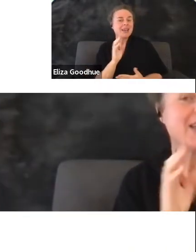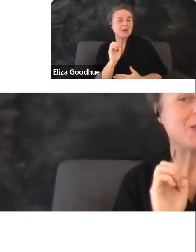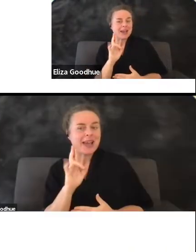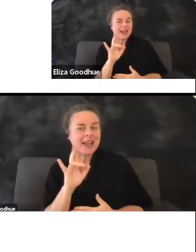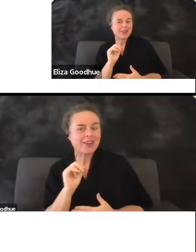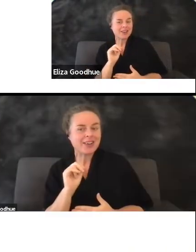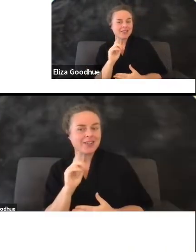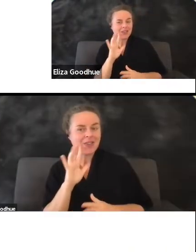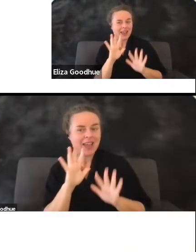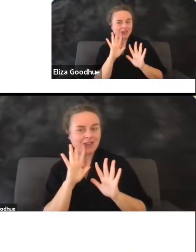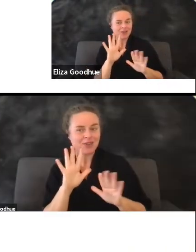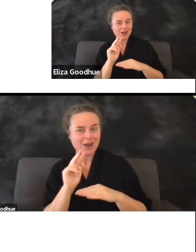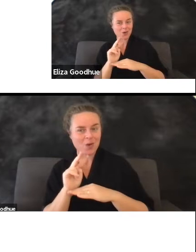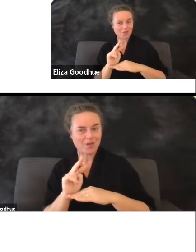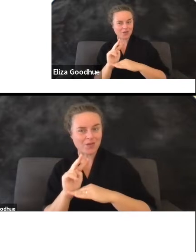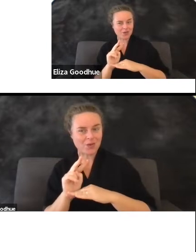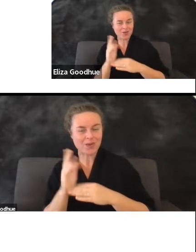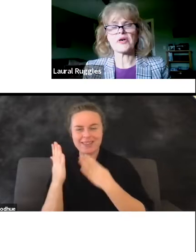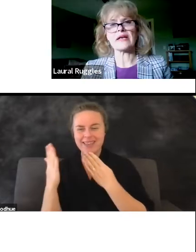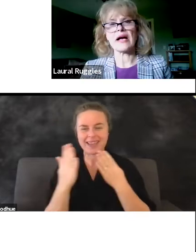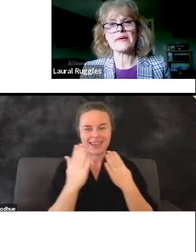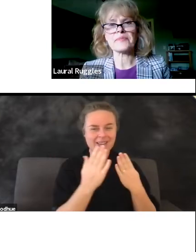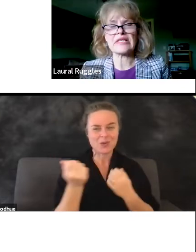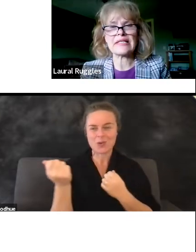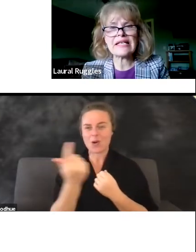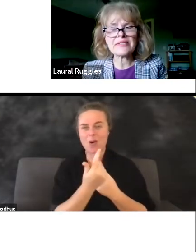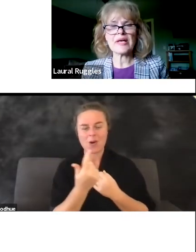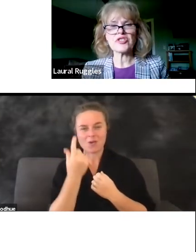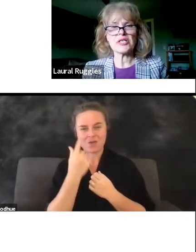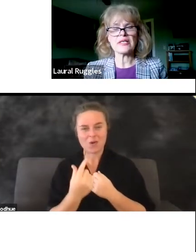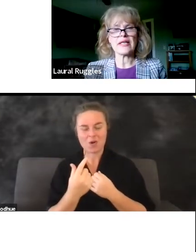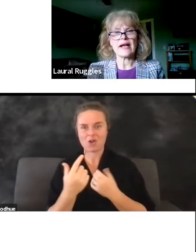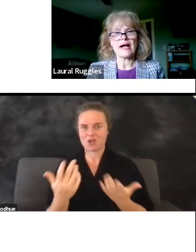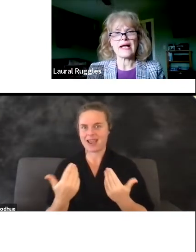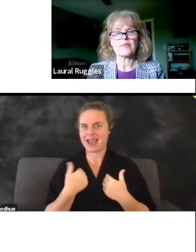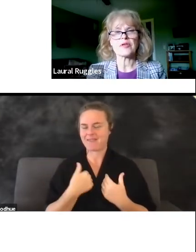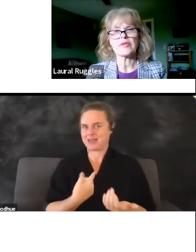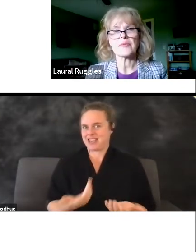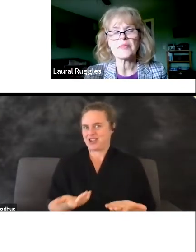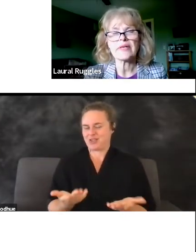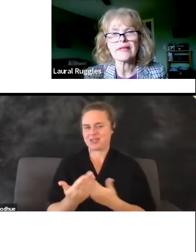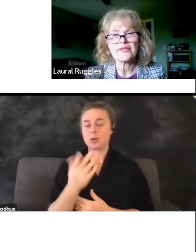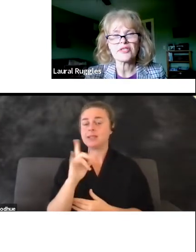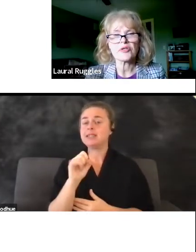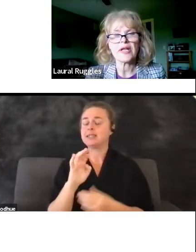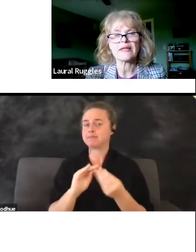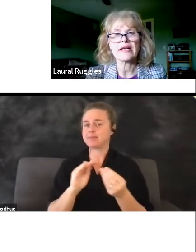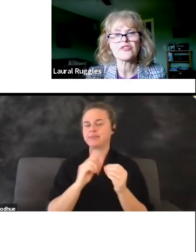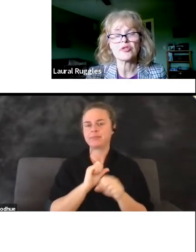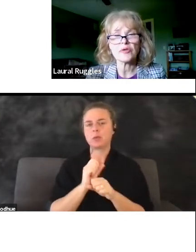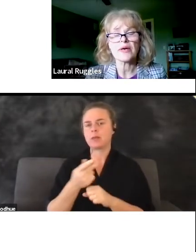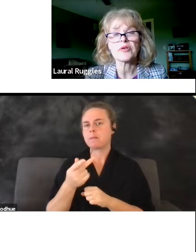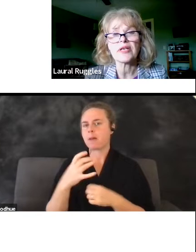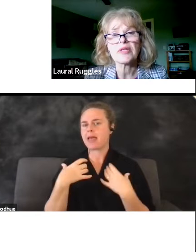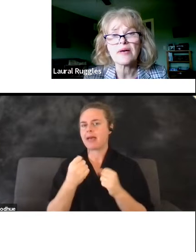overview. And thank you to all of you for having me here this morning. Denise mentioned that I am working with the Public Health Institute, and that